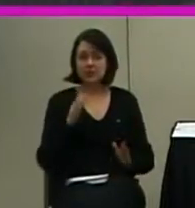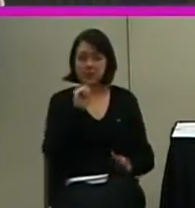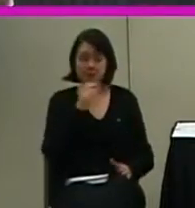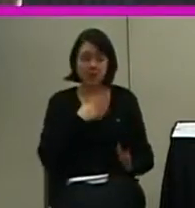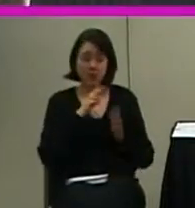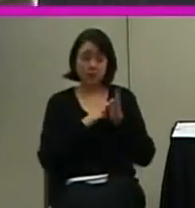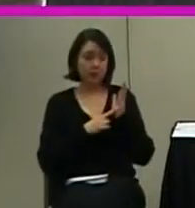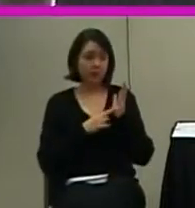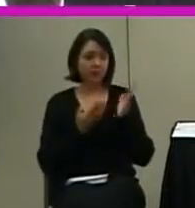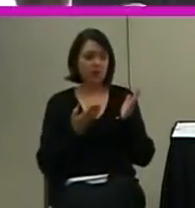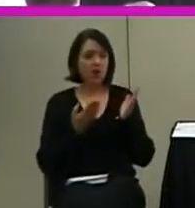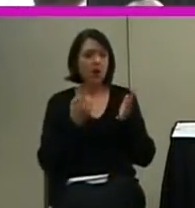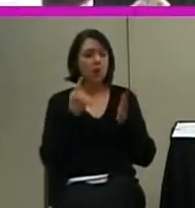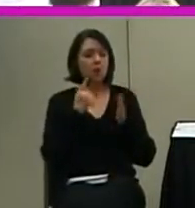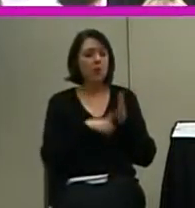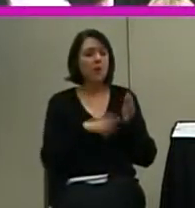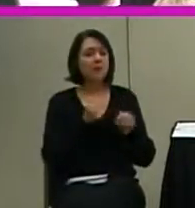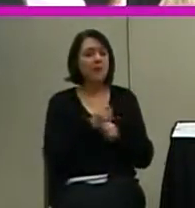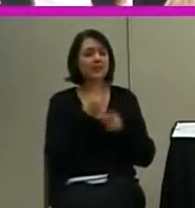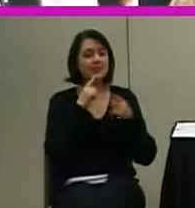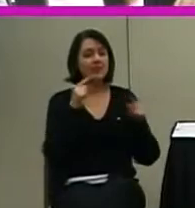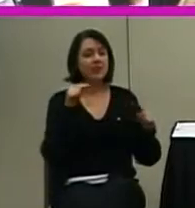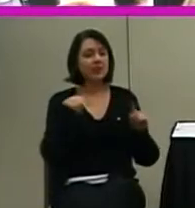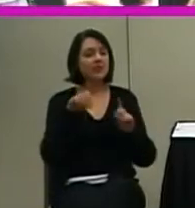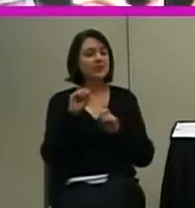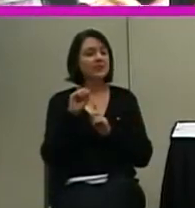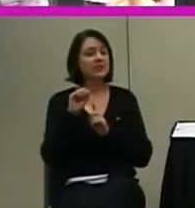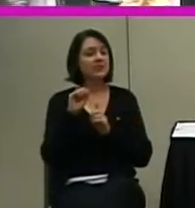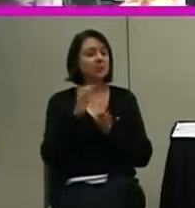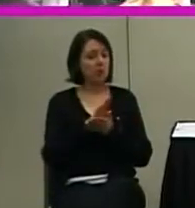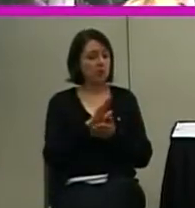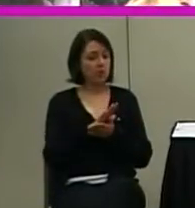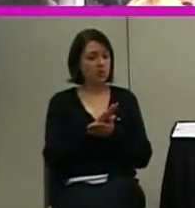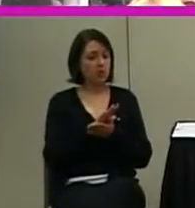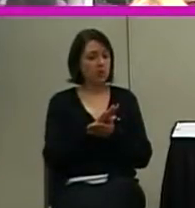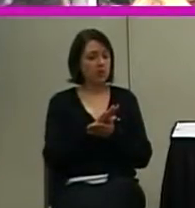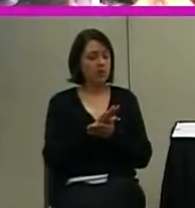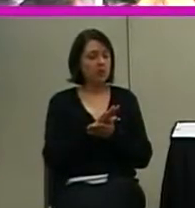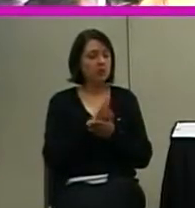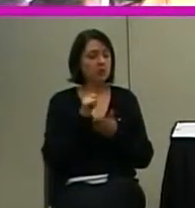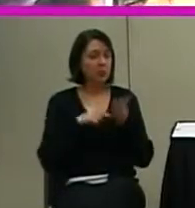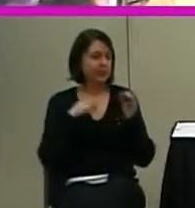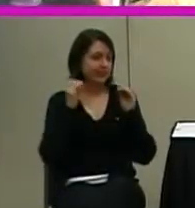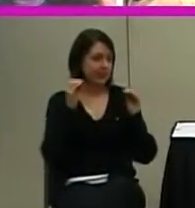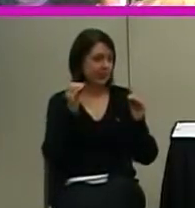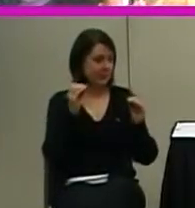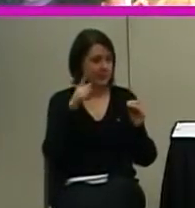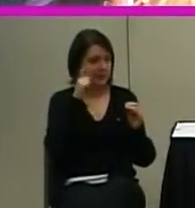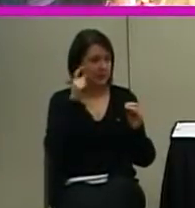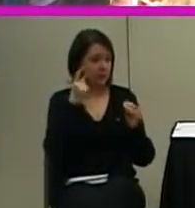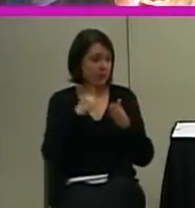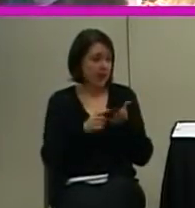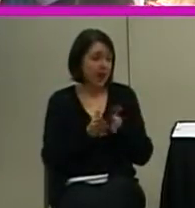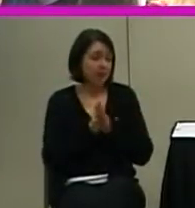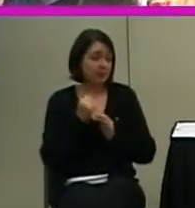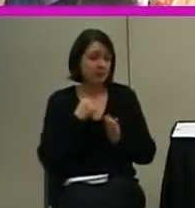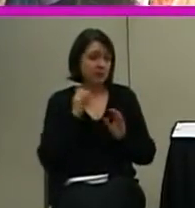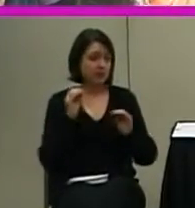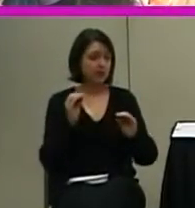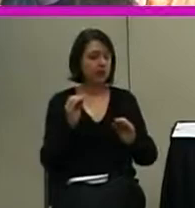rule. What would make you successful in this school? So that's what I'm teaching, because that's what they asked me to